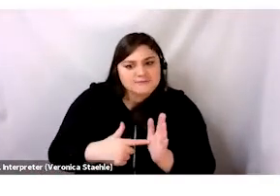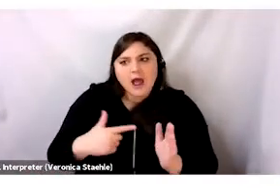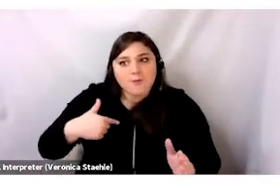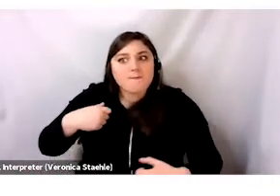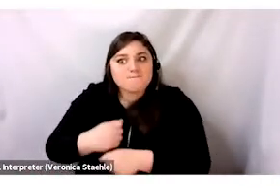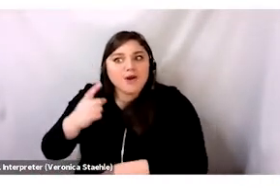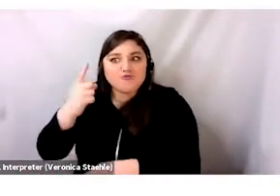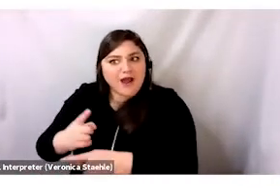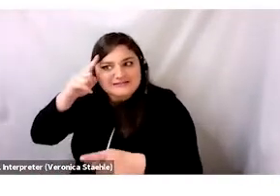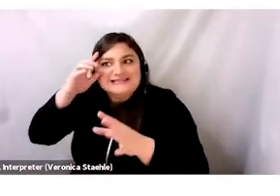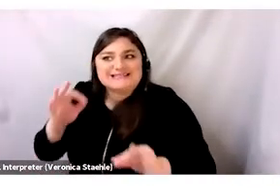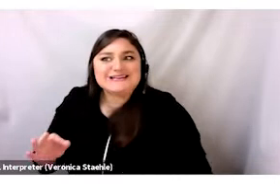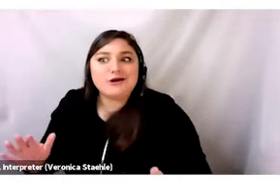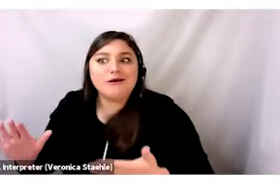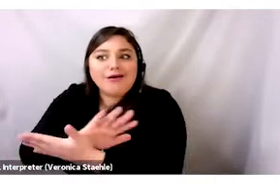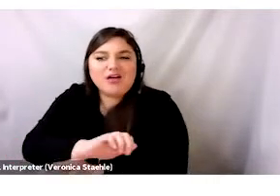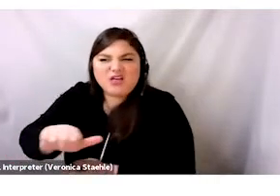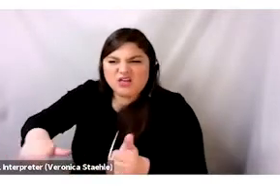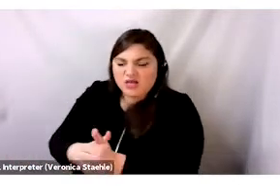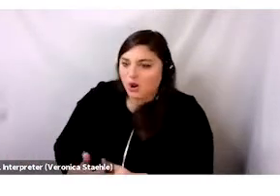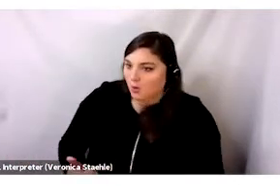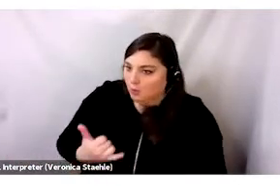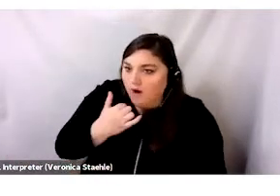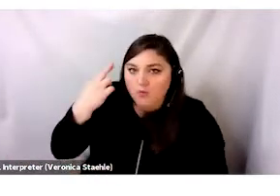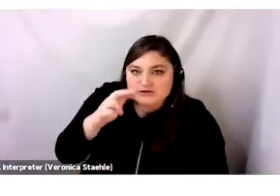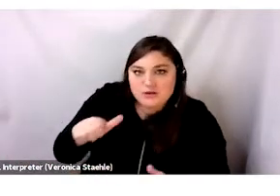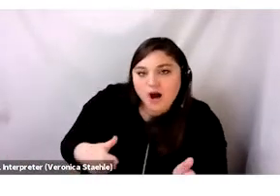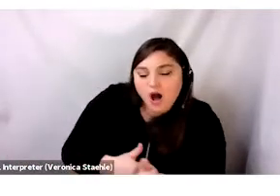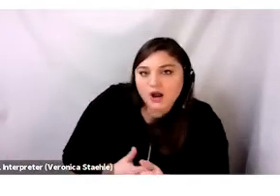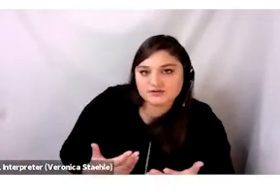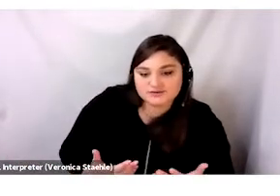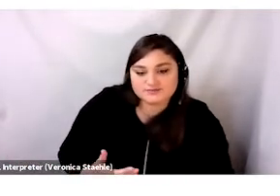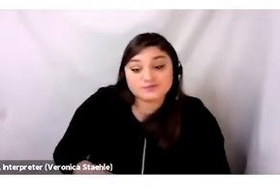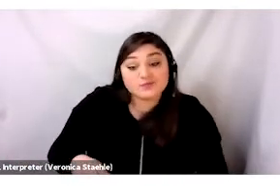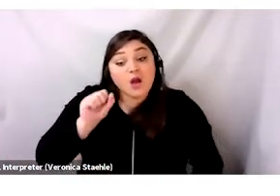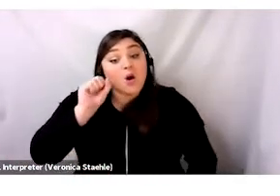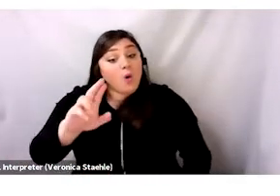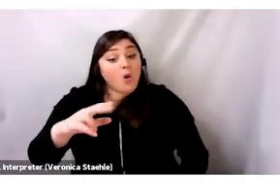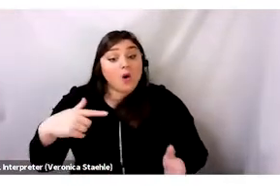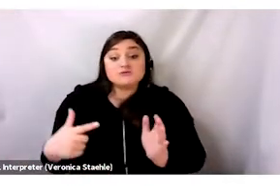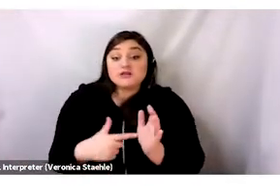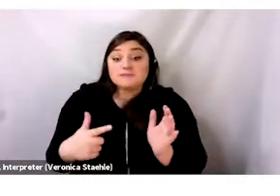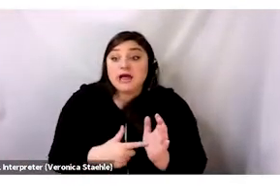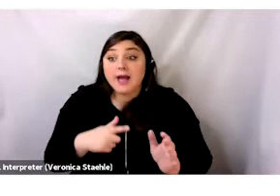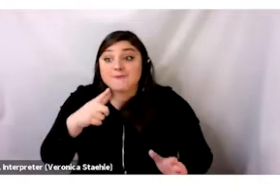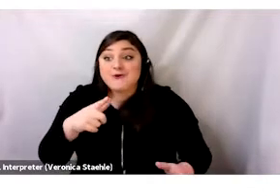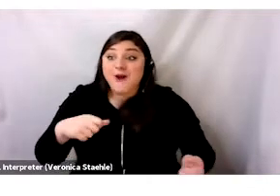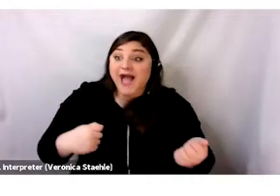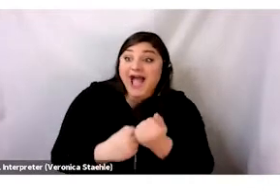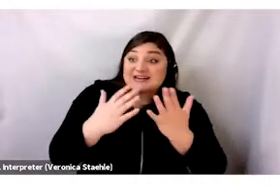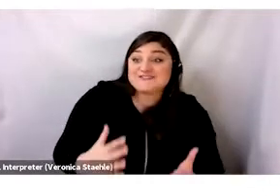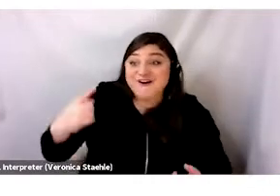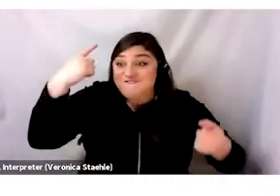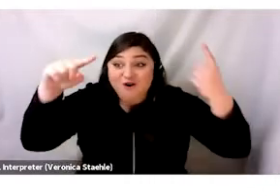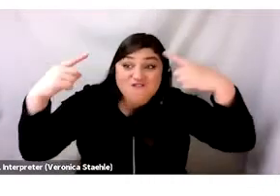to reproduce harm or oppression to oneself or to other people through unskillful activism, even in the